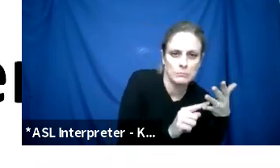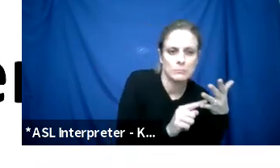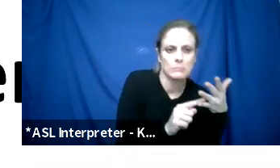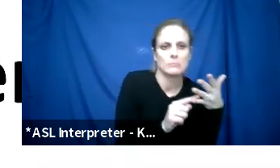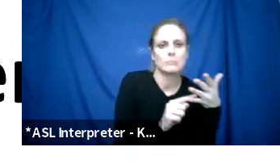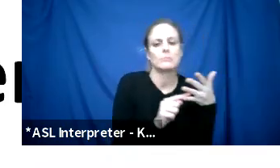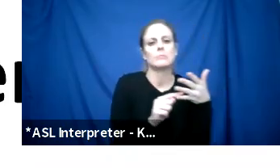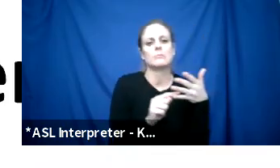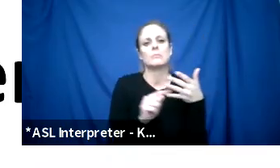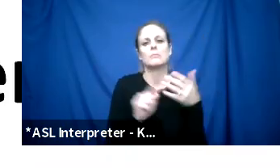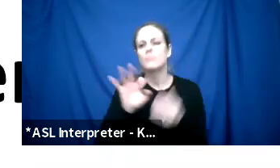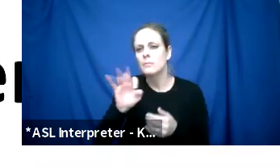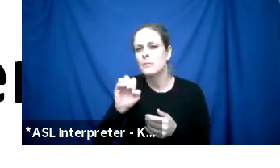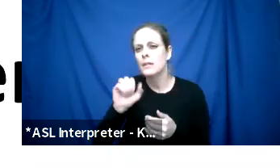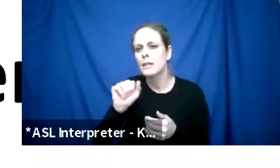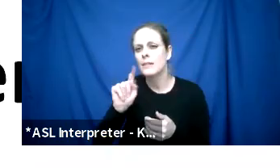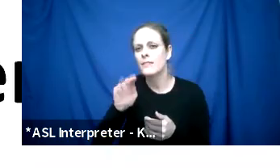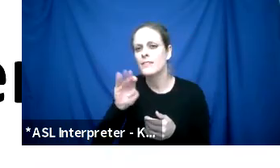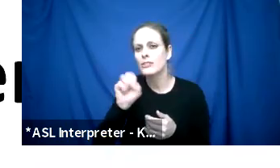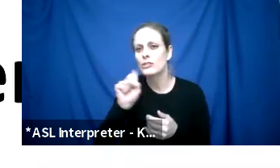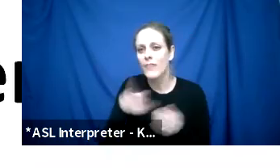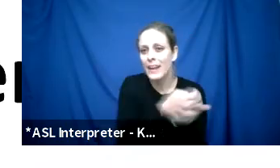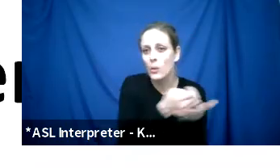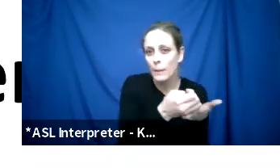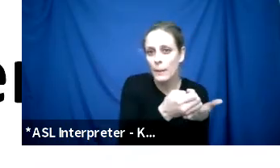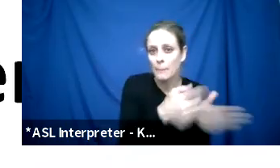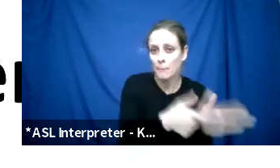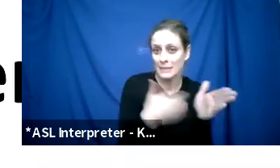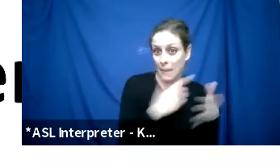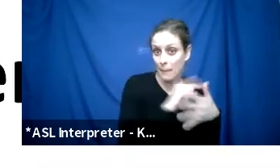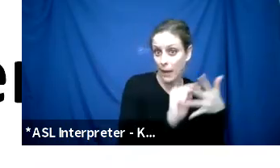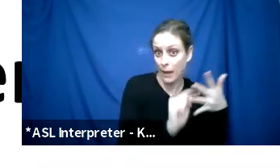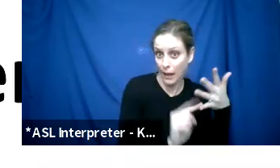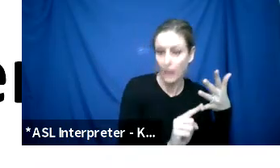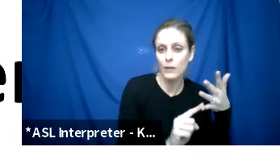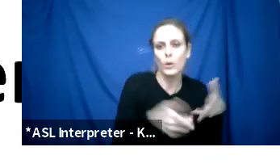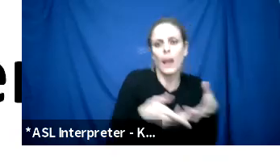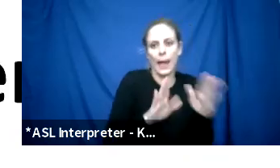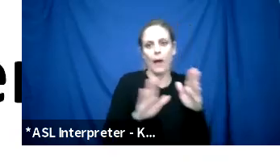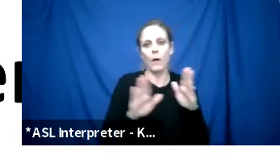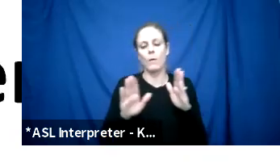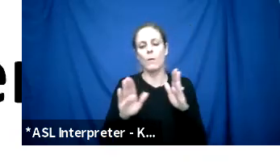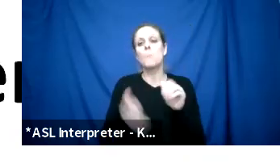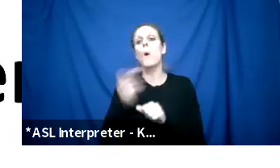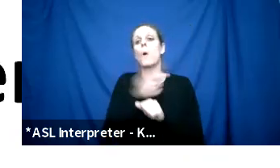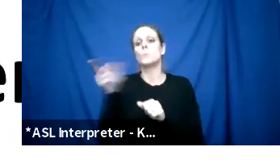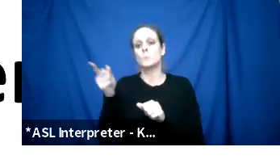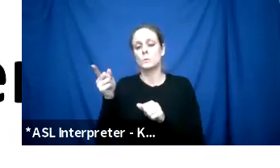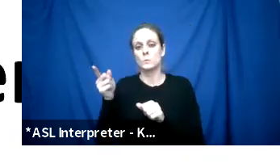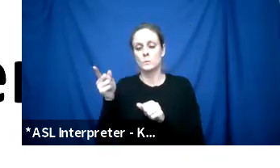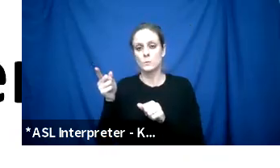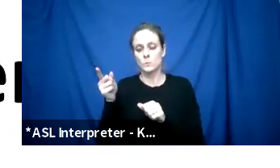about the features of the equipment that are necessary to ensure a minimum level for the most part of